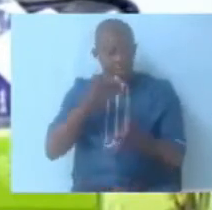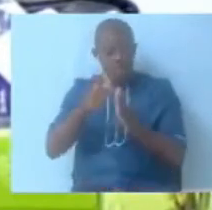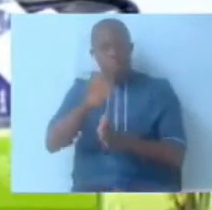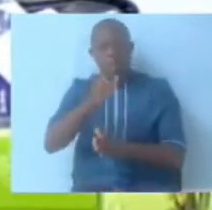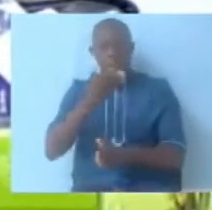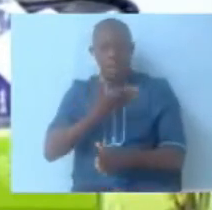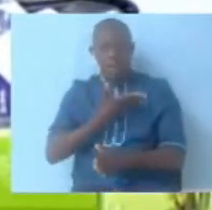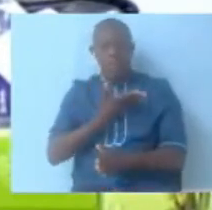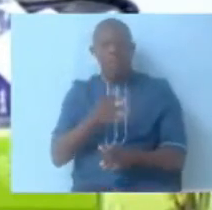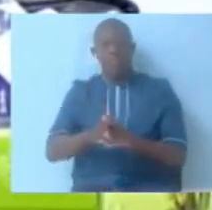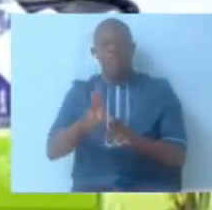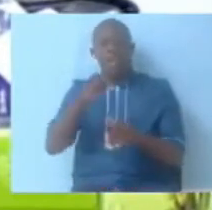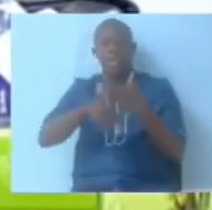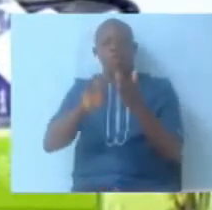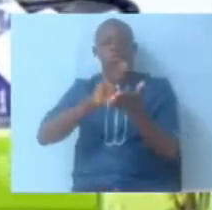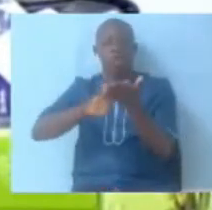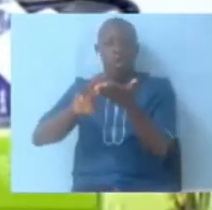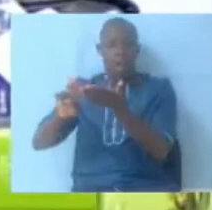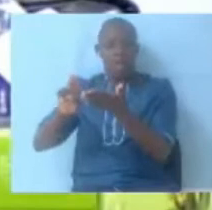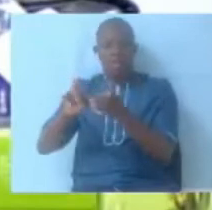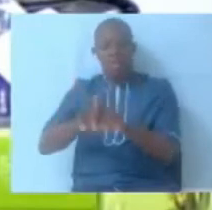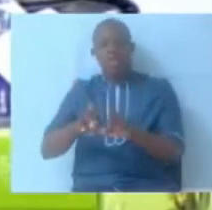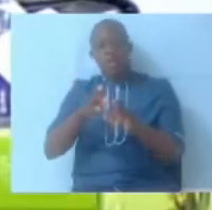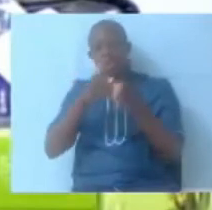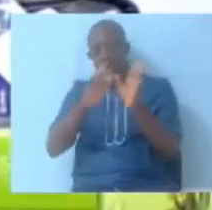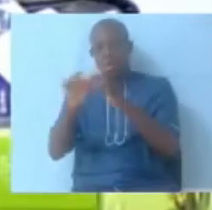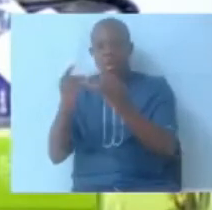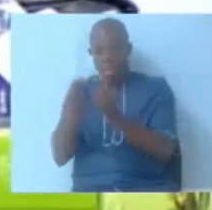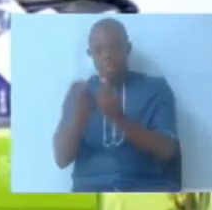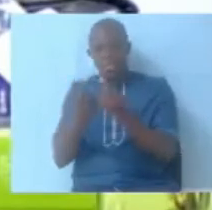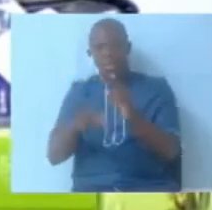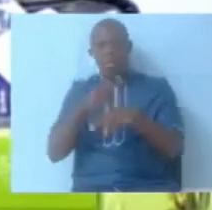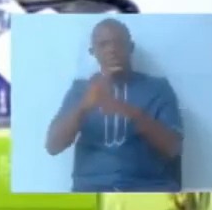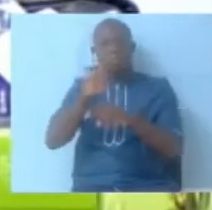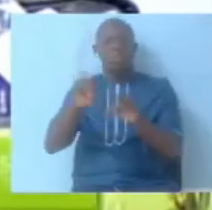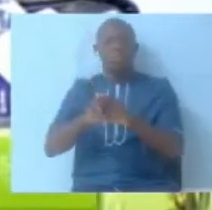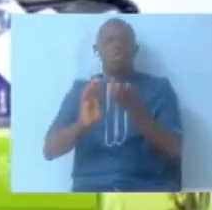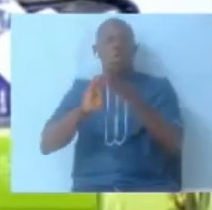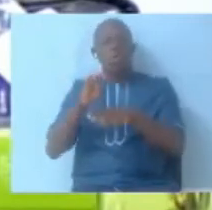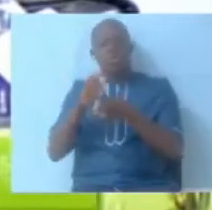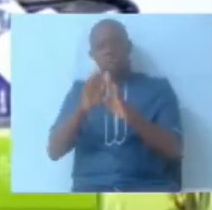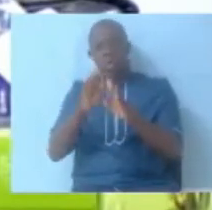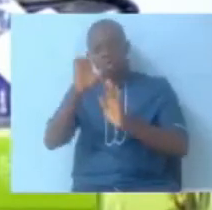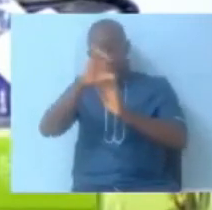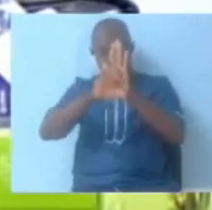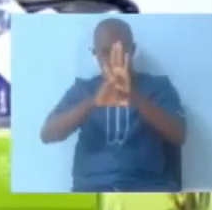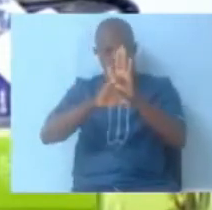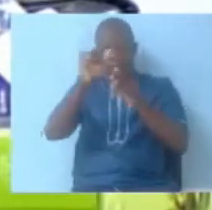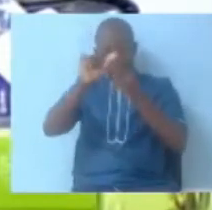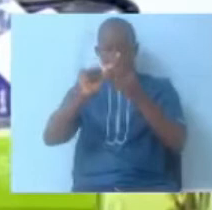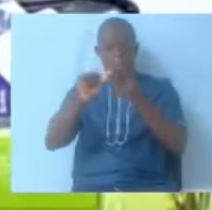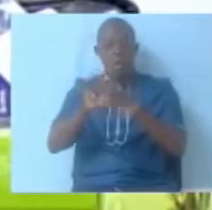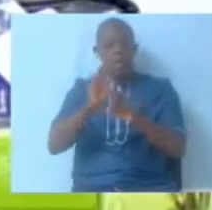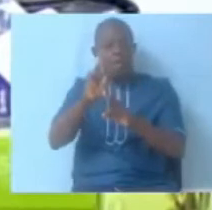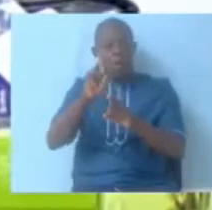any stretch of imagination, they couldn't override the provisions of the constitution. But that is the whole idea of a military